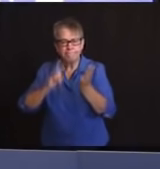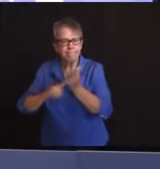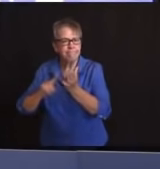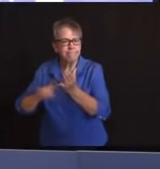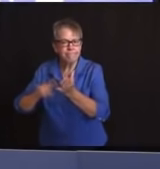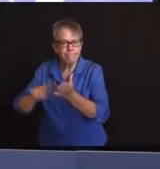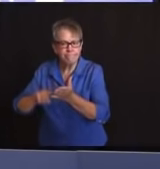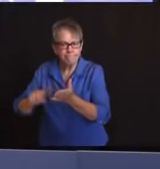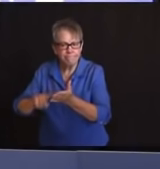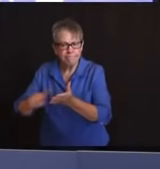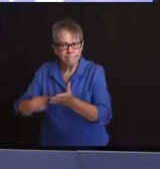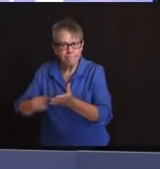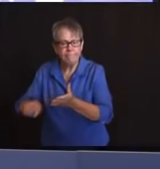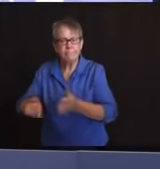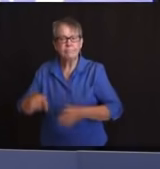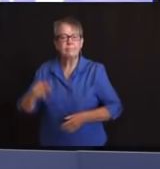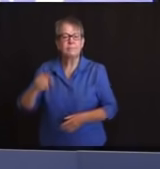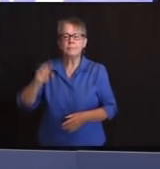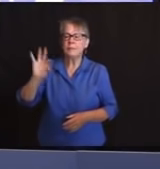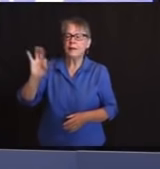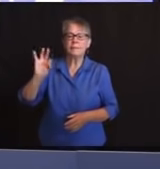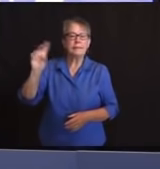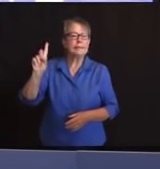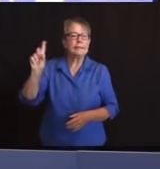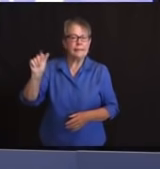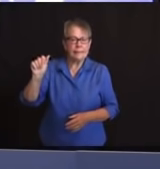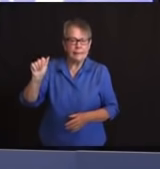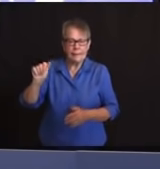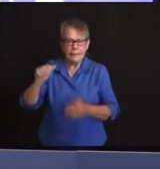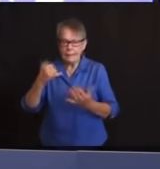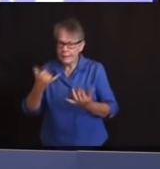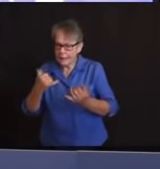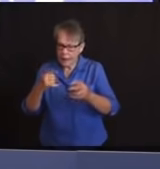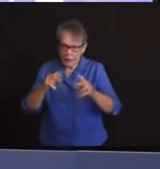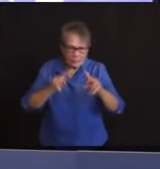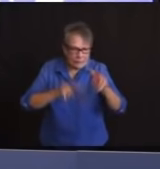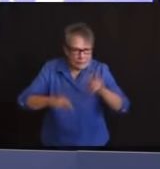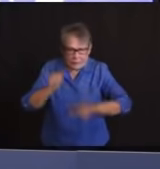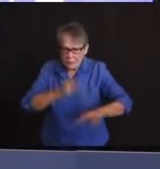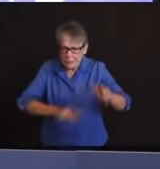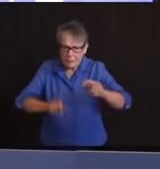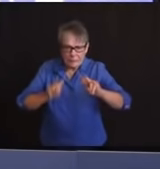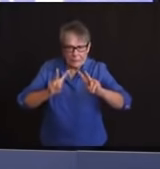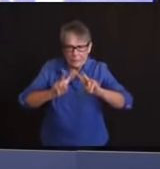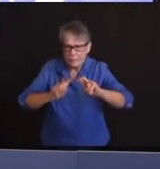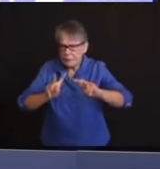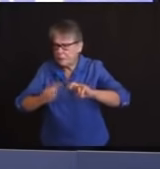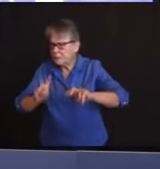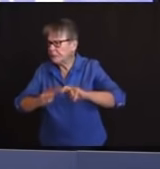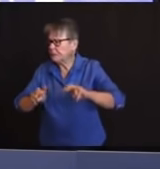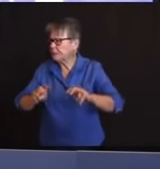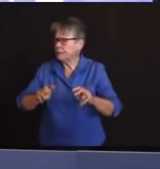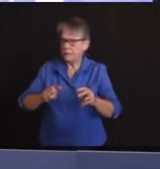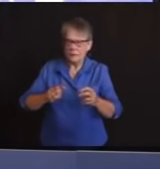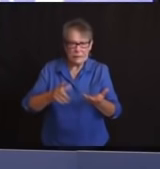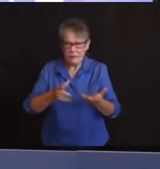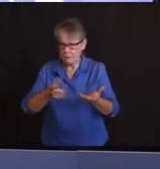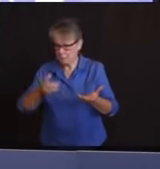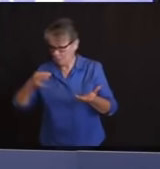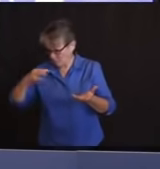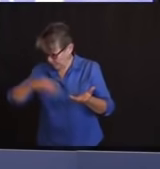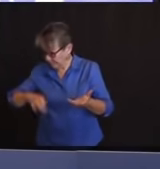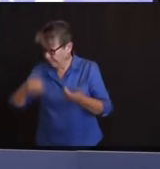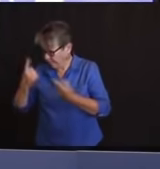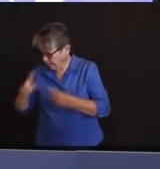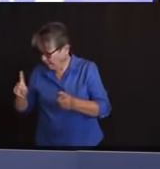the benefits of a treatment outweigh its known risks. While this therapy is new in the fight against COVID-19,